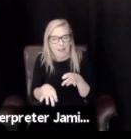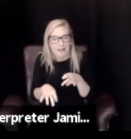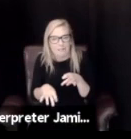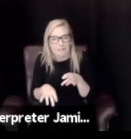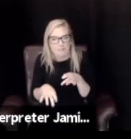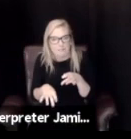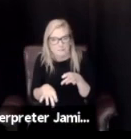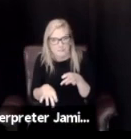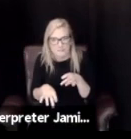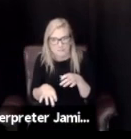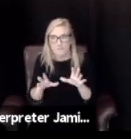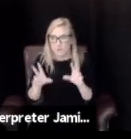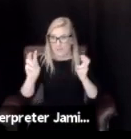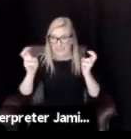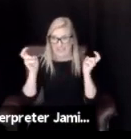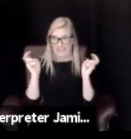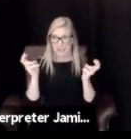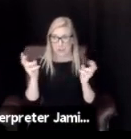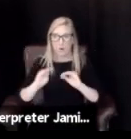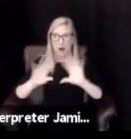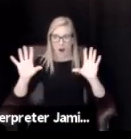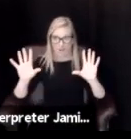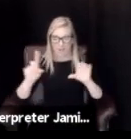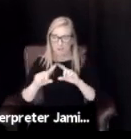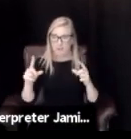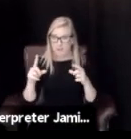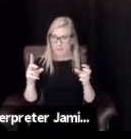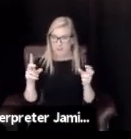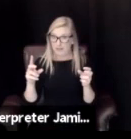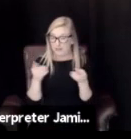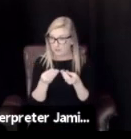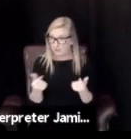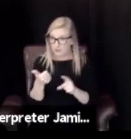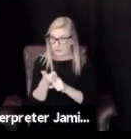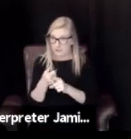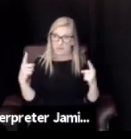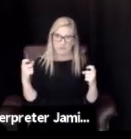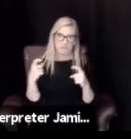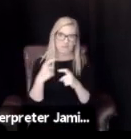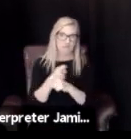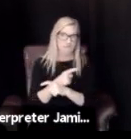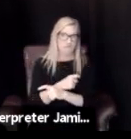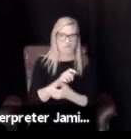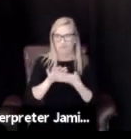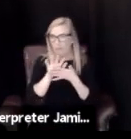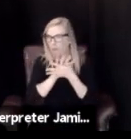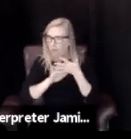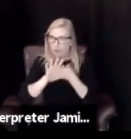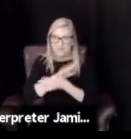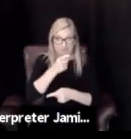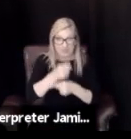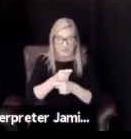The issue is obvious, but the solution is complex, right? And then